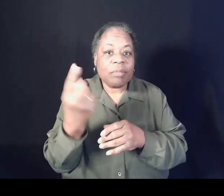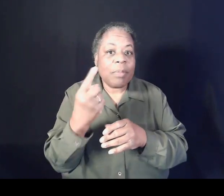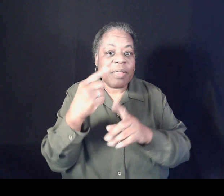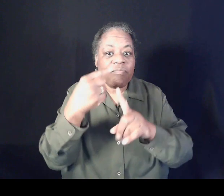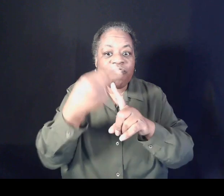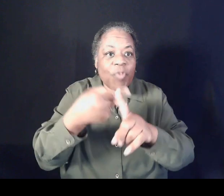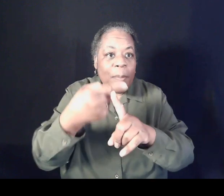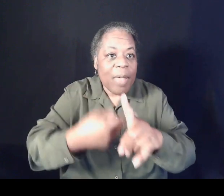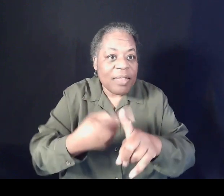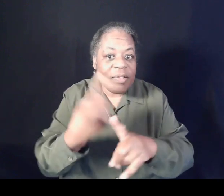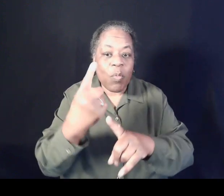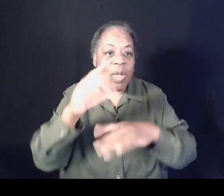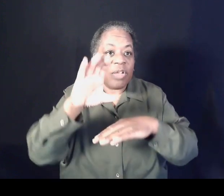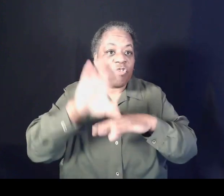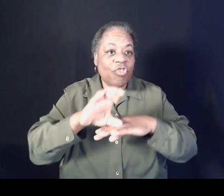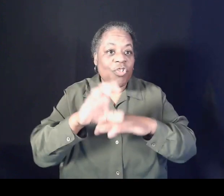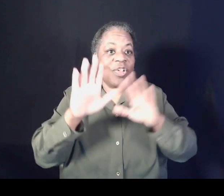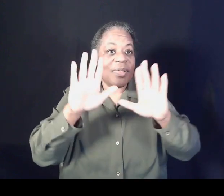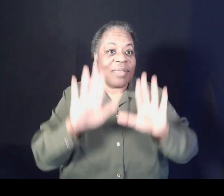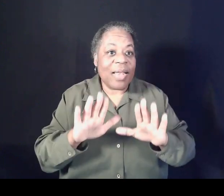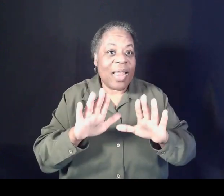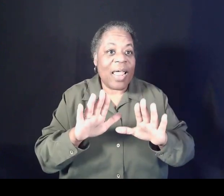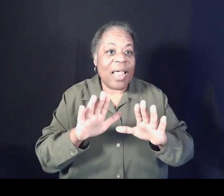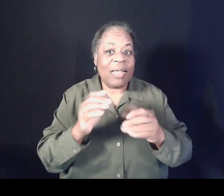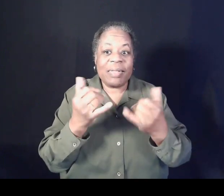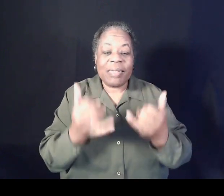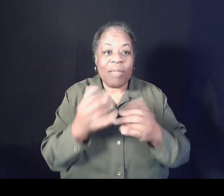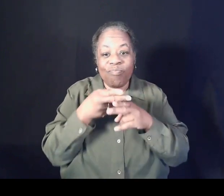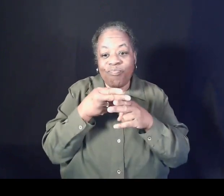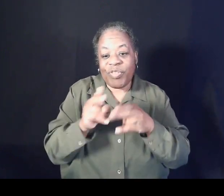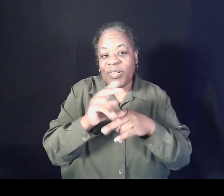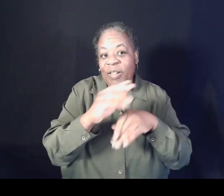Sunday, but here's a short video that shares a little bit more about that event.